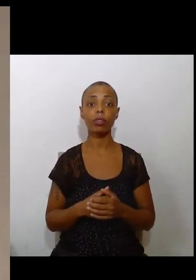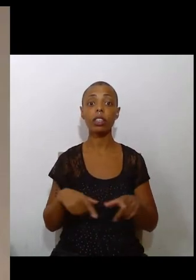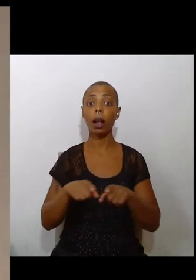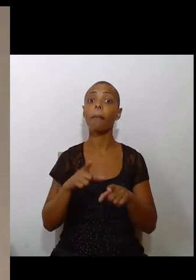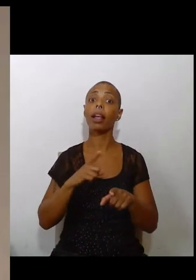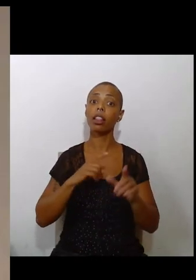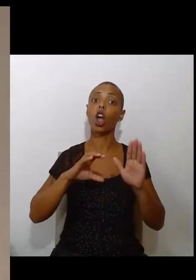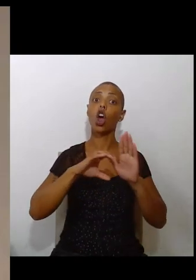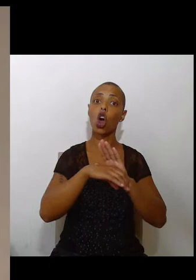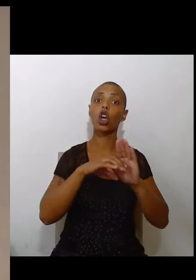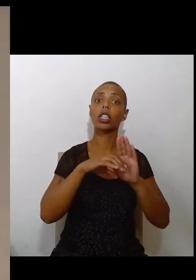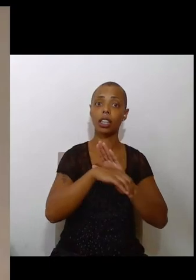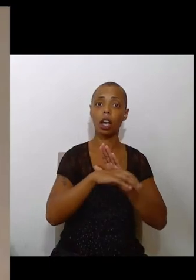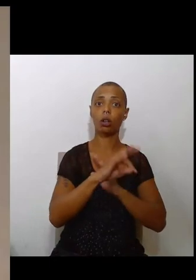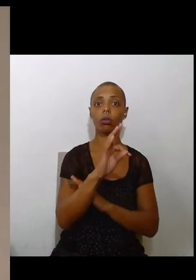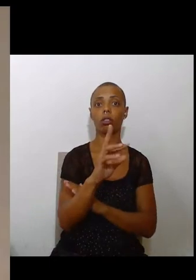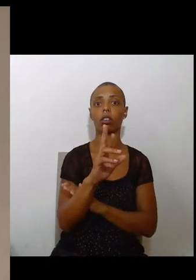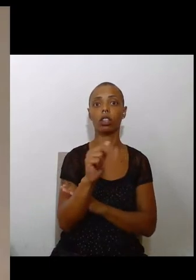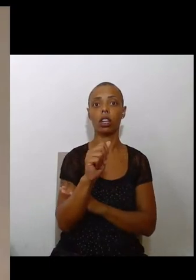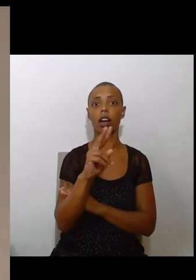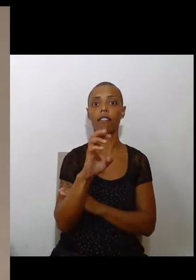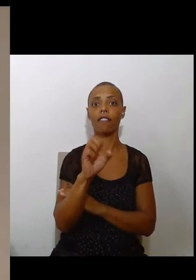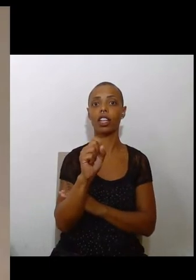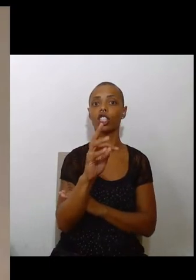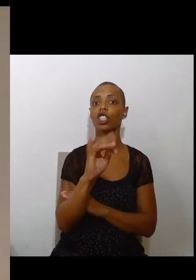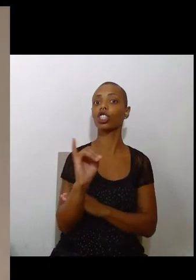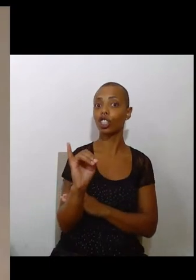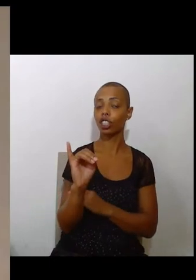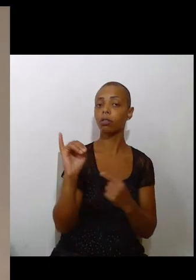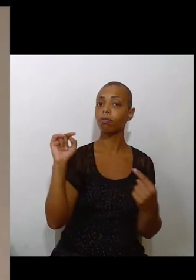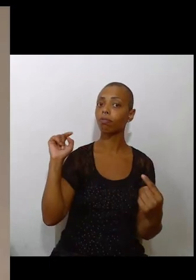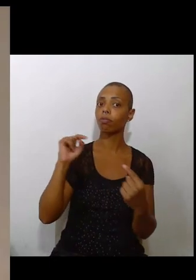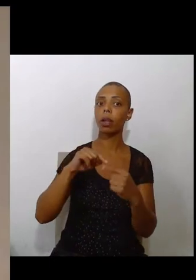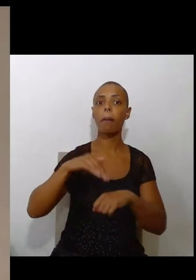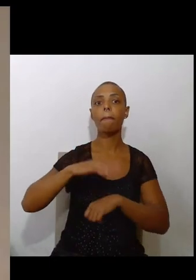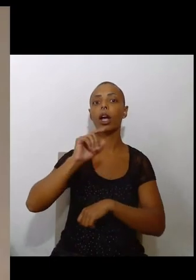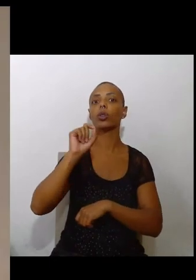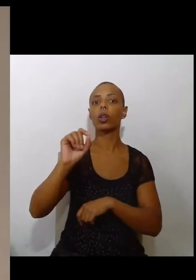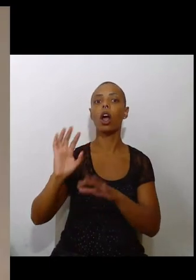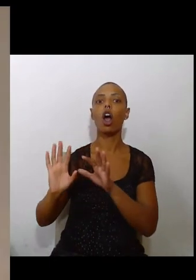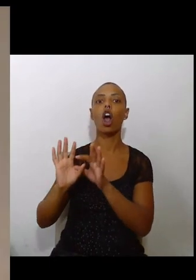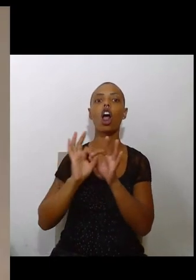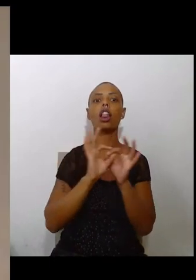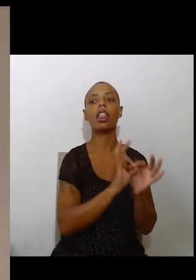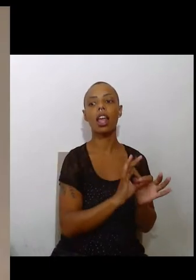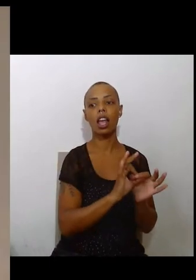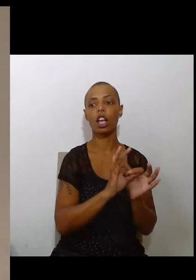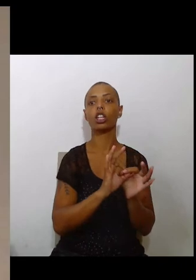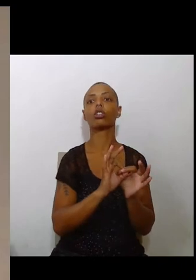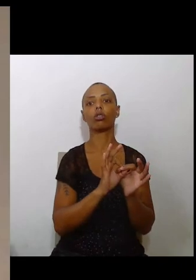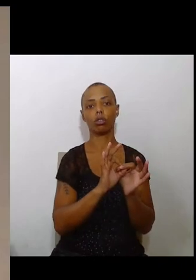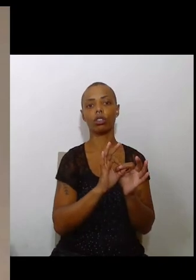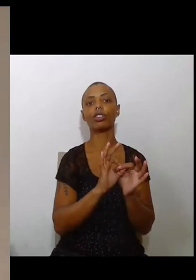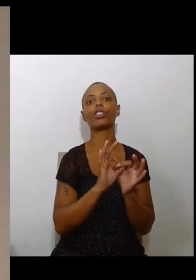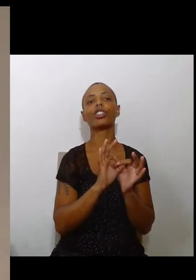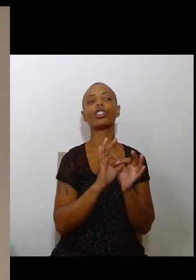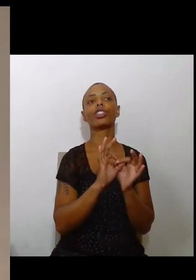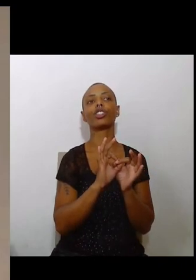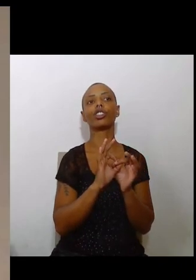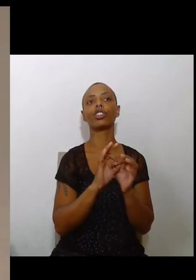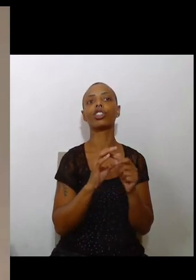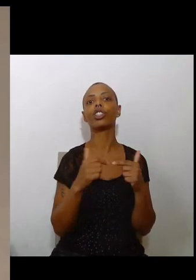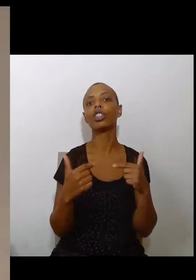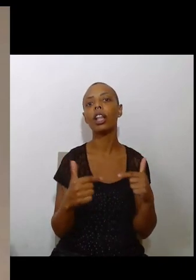surgeries and there's also the concept of Travis Chi which is more related to the context